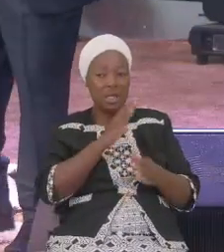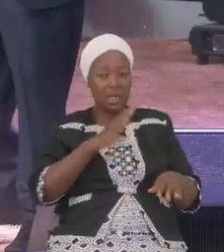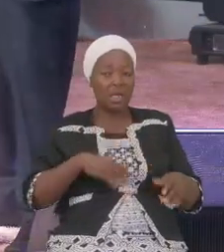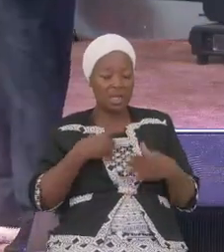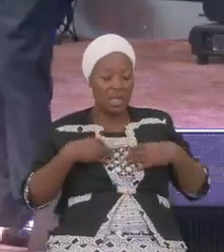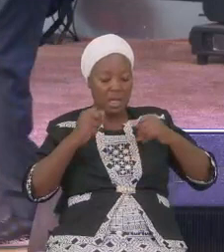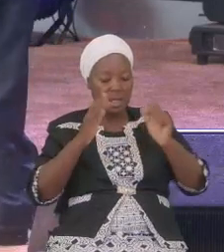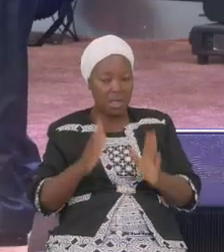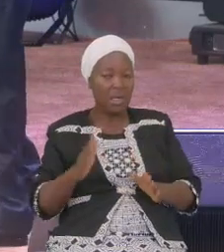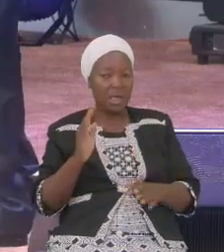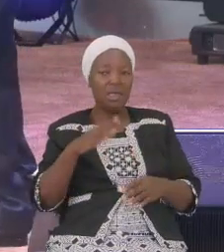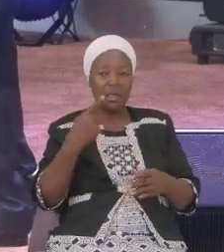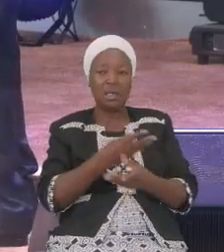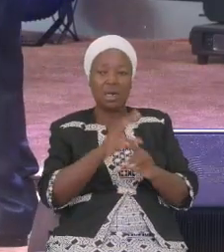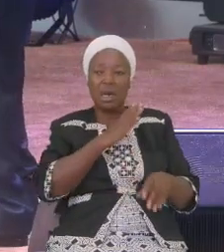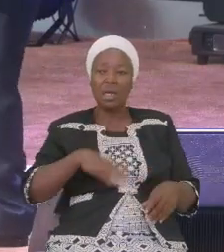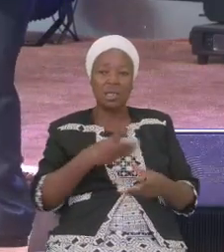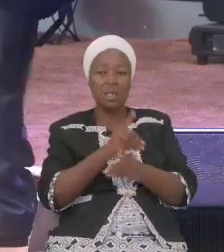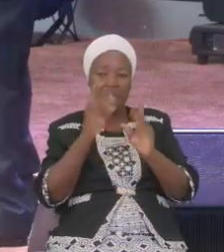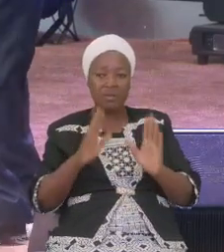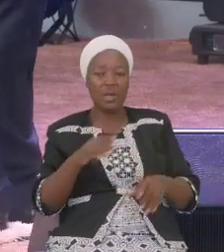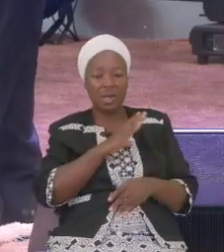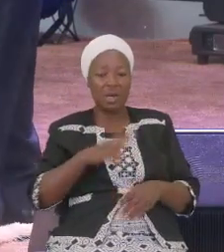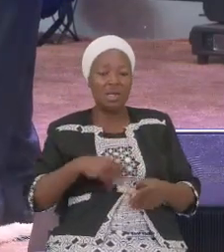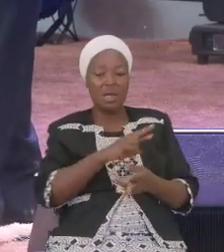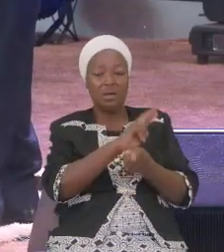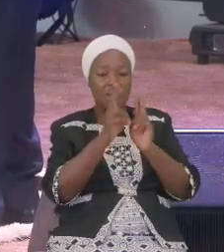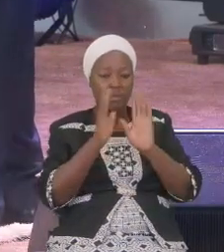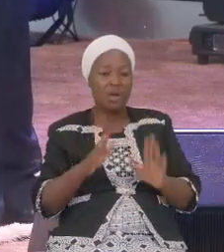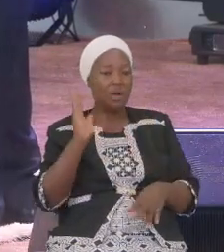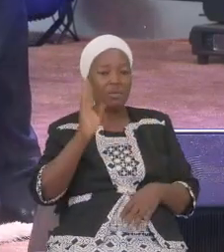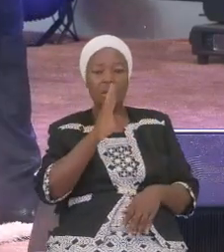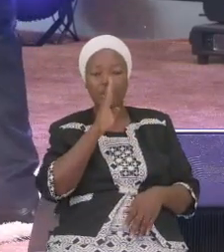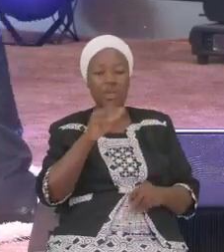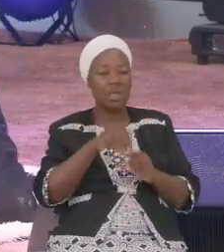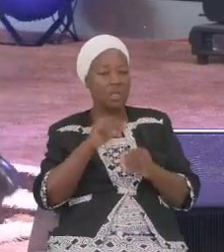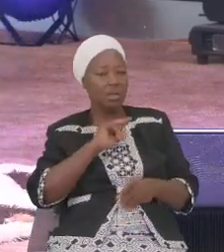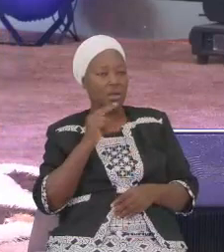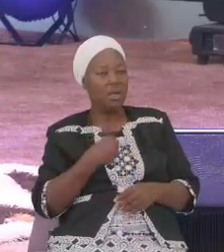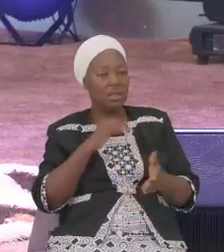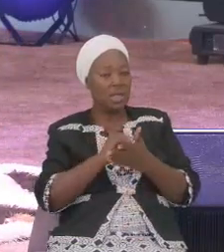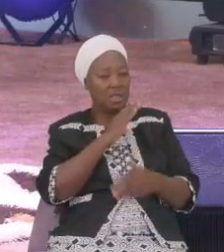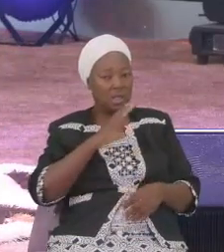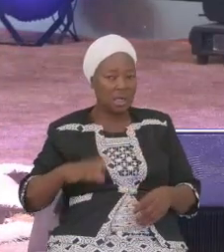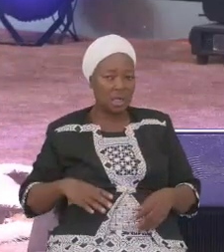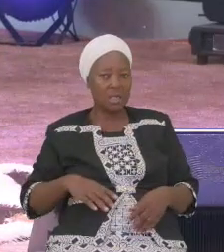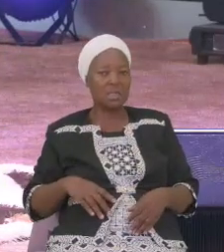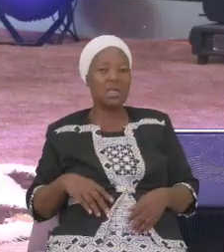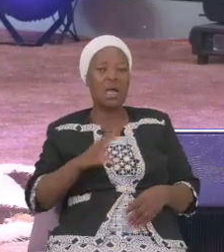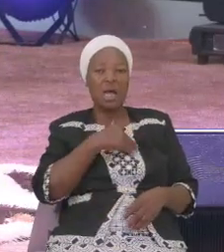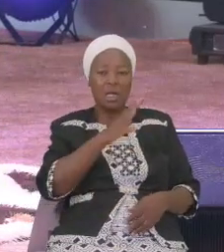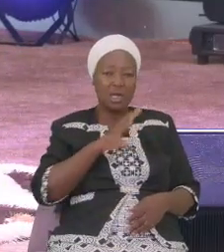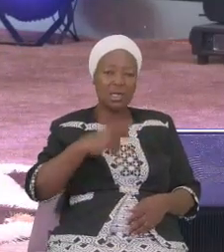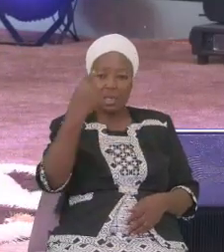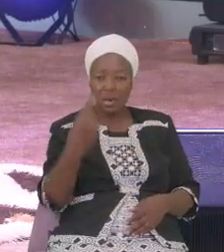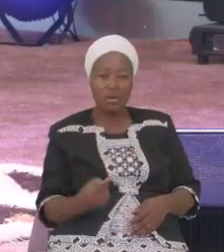healer, Christ, the deliverer, Christ, the redeemer, will be in us. That Christ and Christ alone